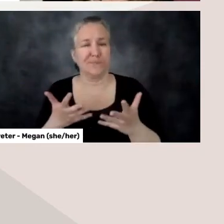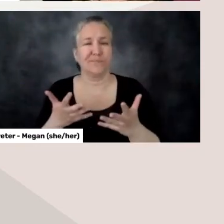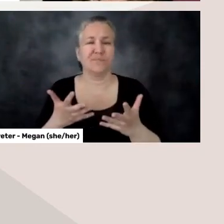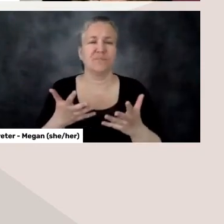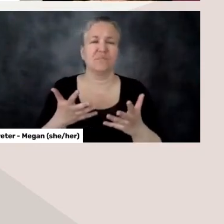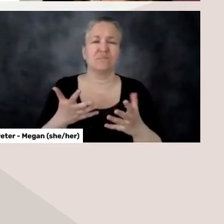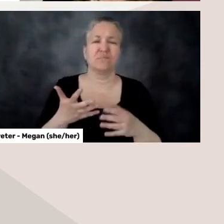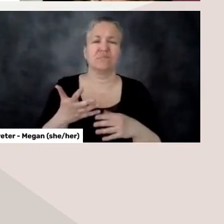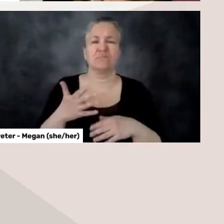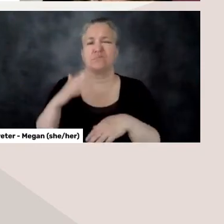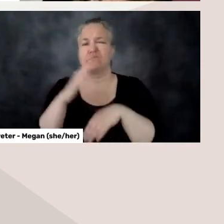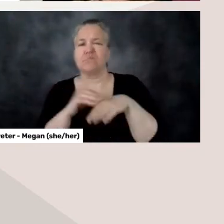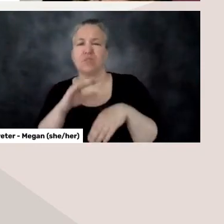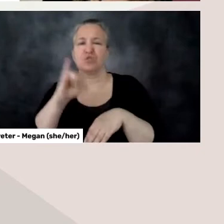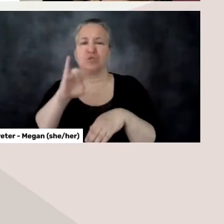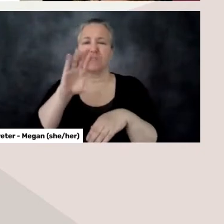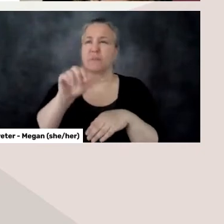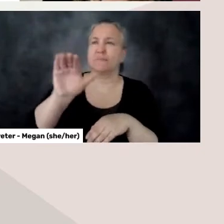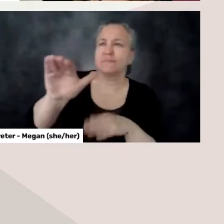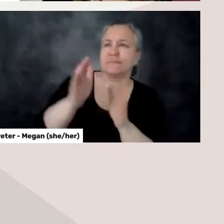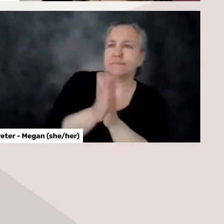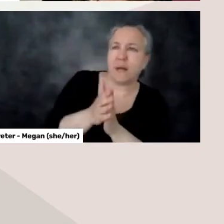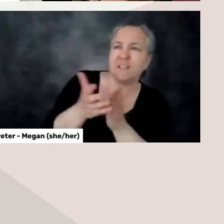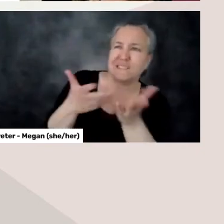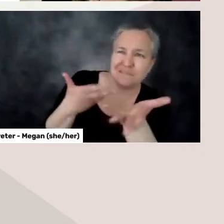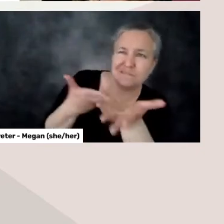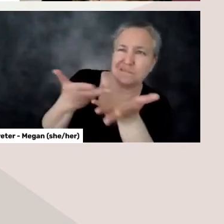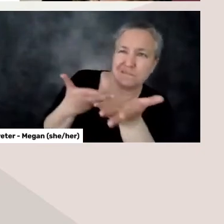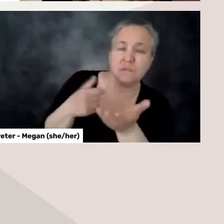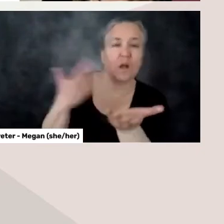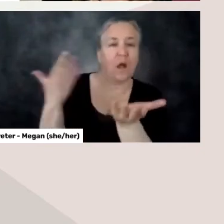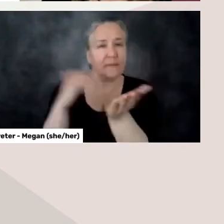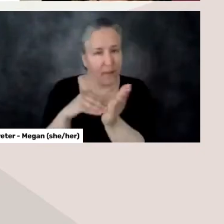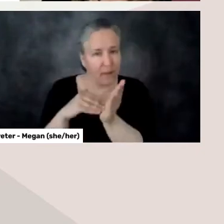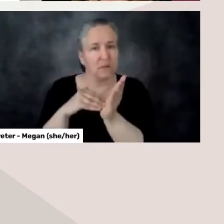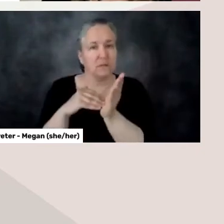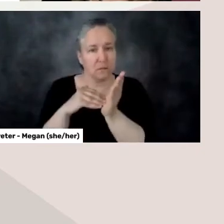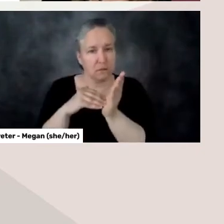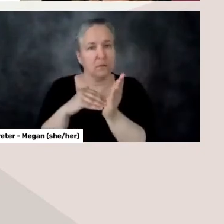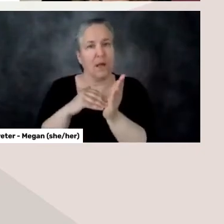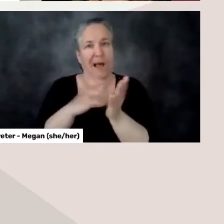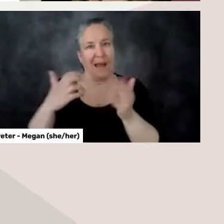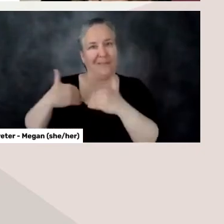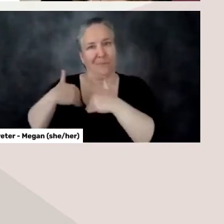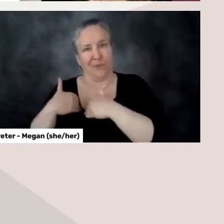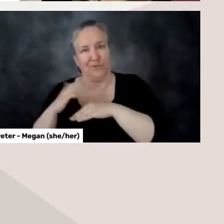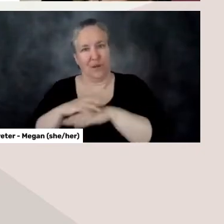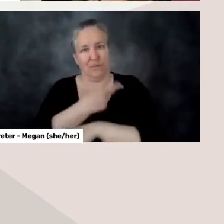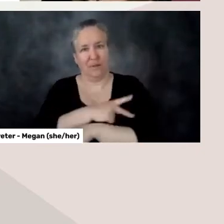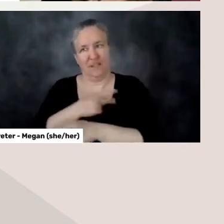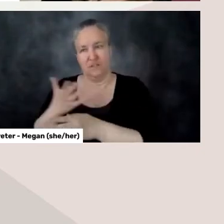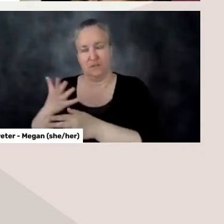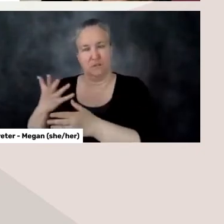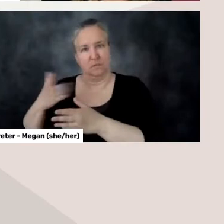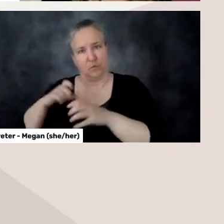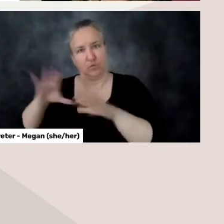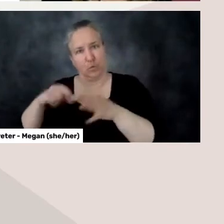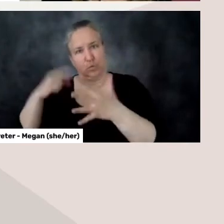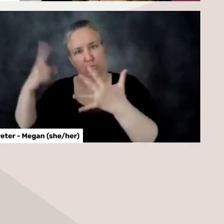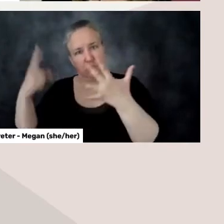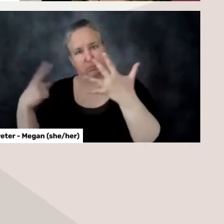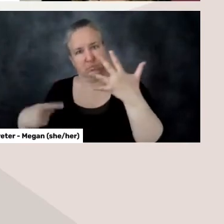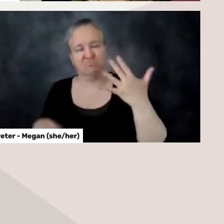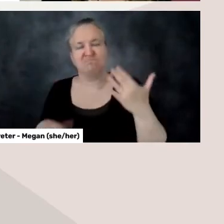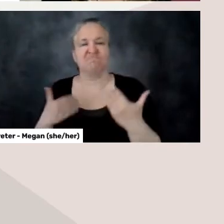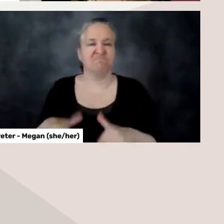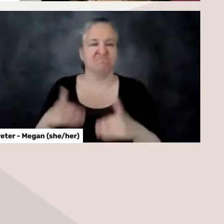petition your insurance company and all these things. Again, we put a lot of burden on patients to do all of these things, but